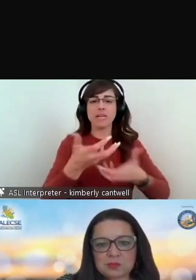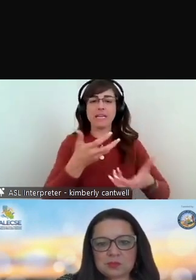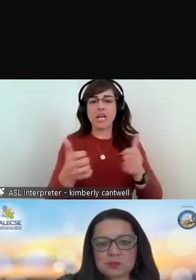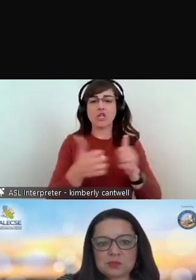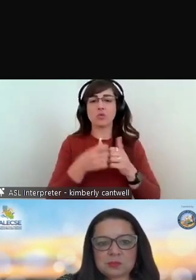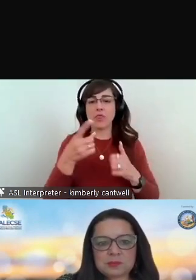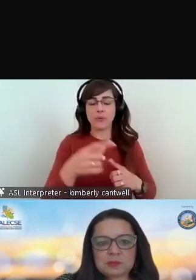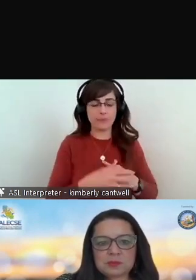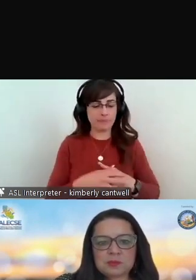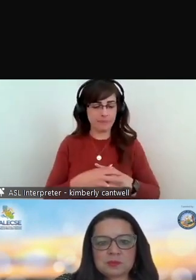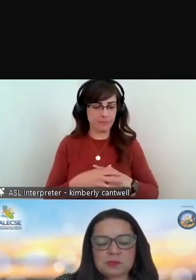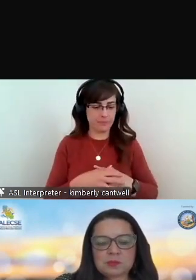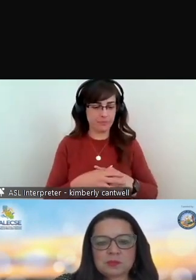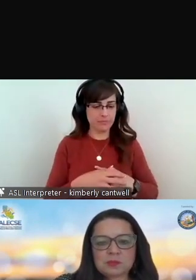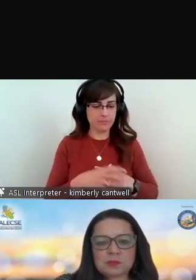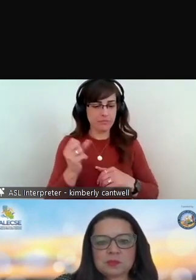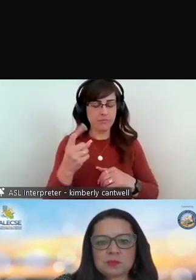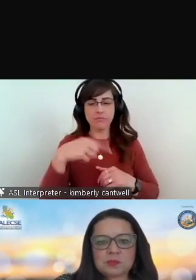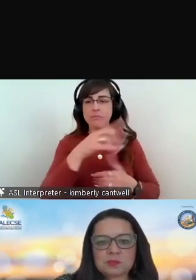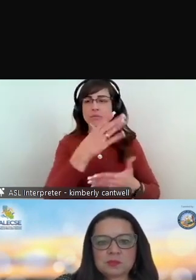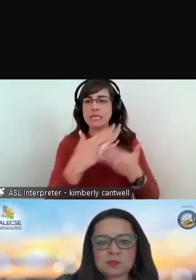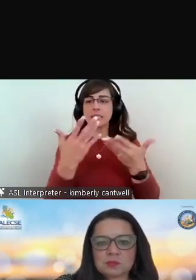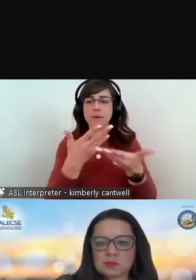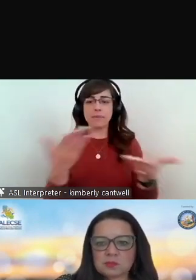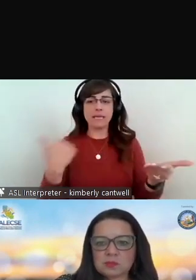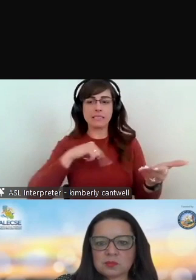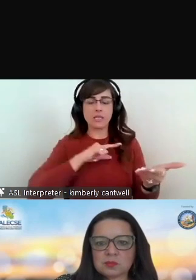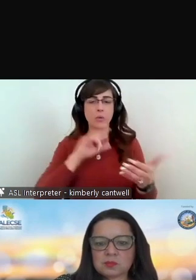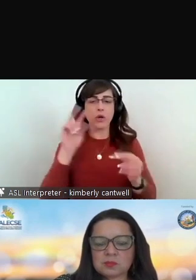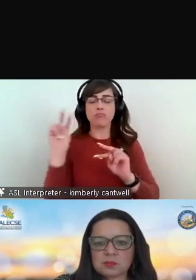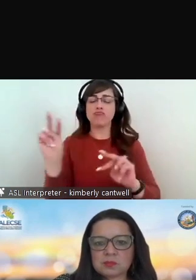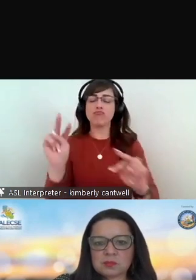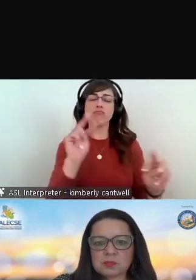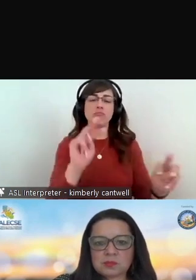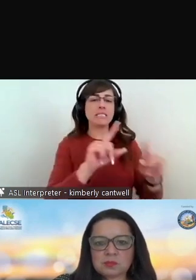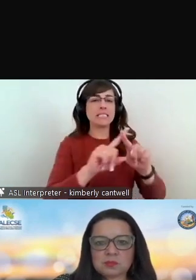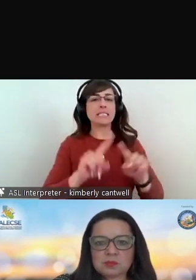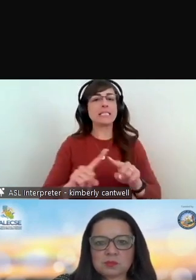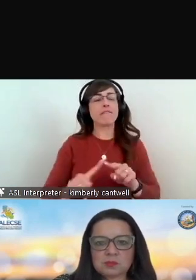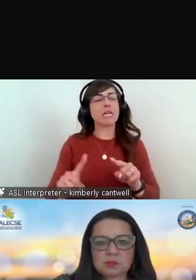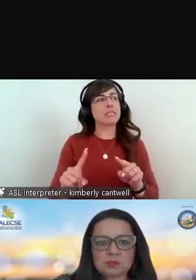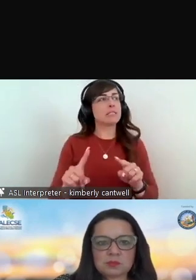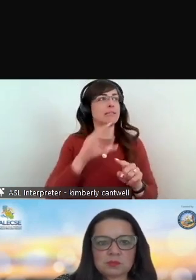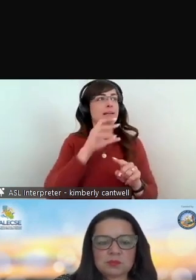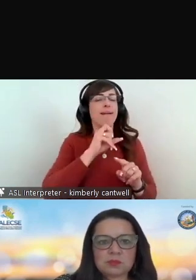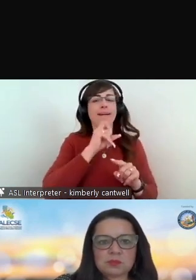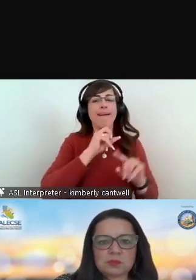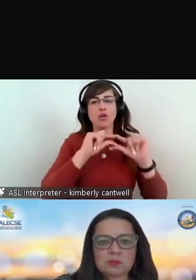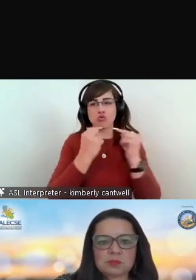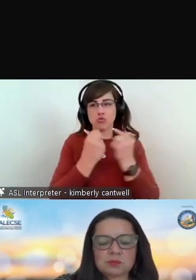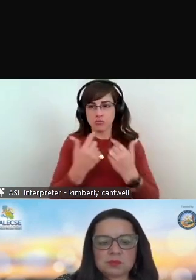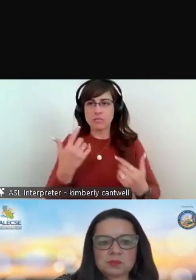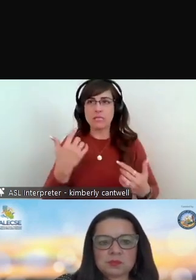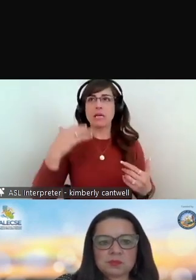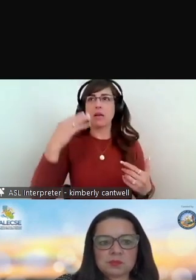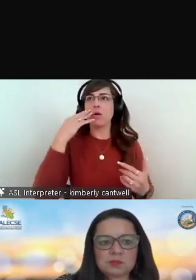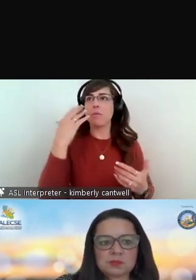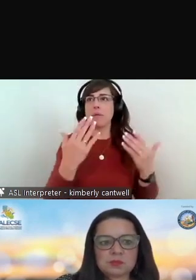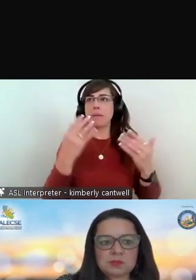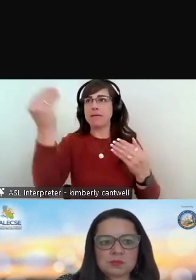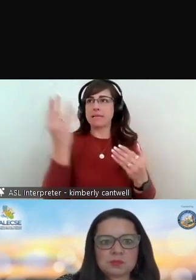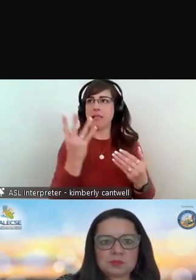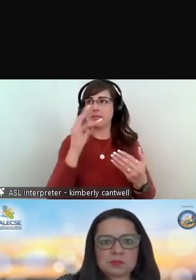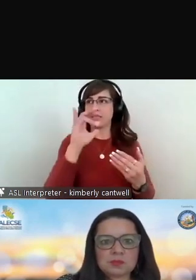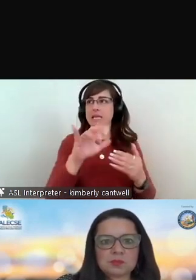you. So these are some of the things that we are looking at different ages that might tell us that